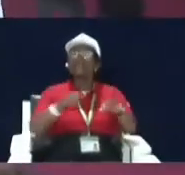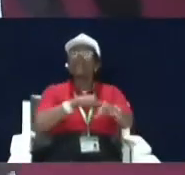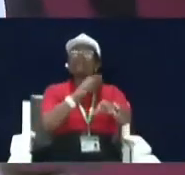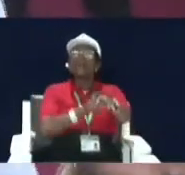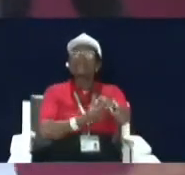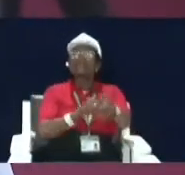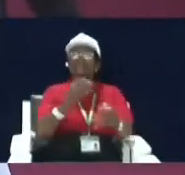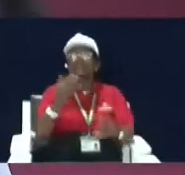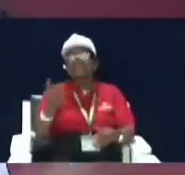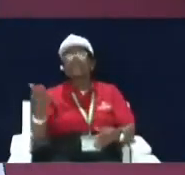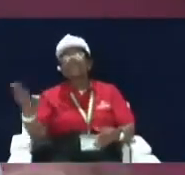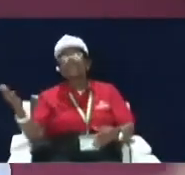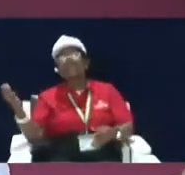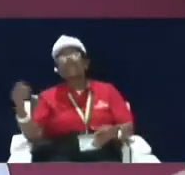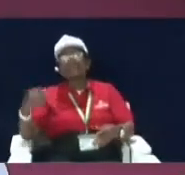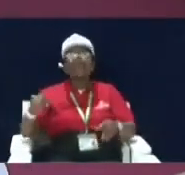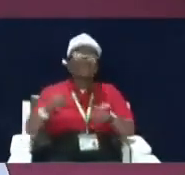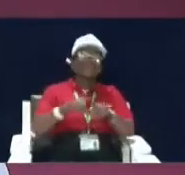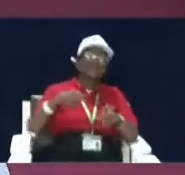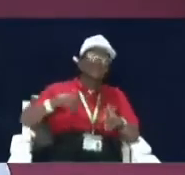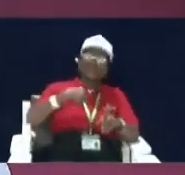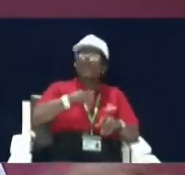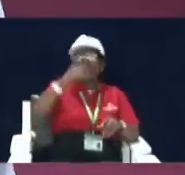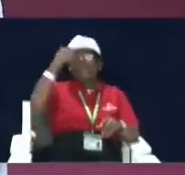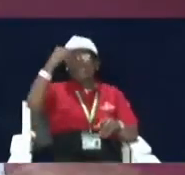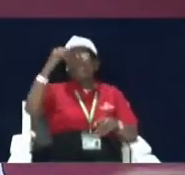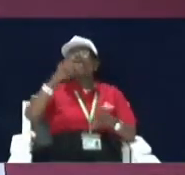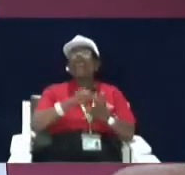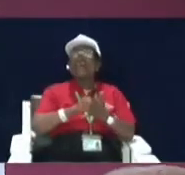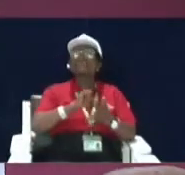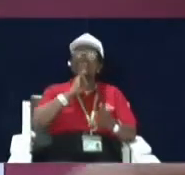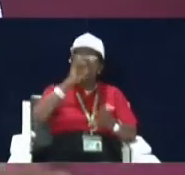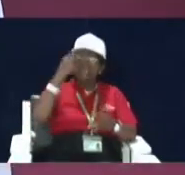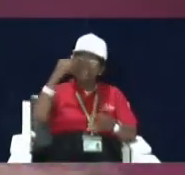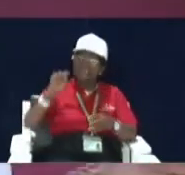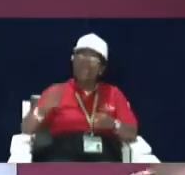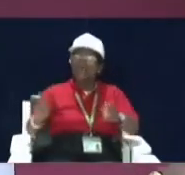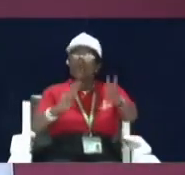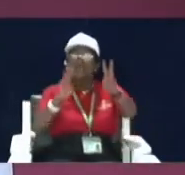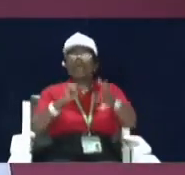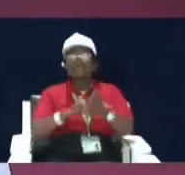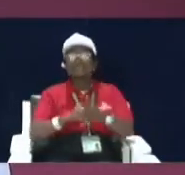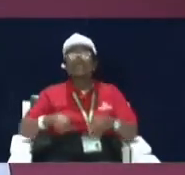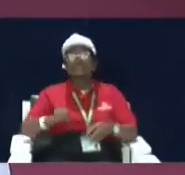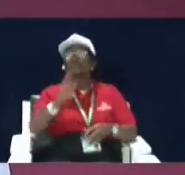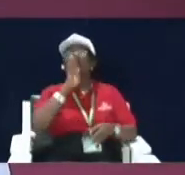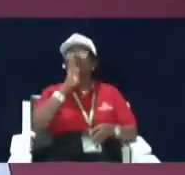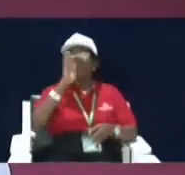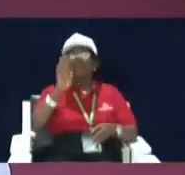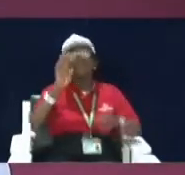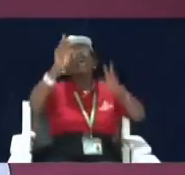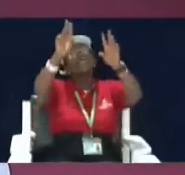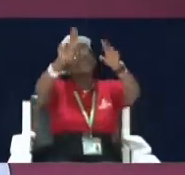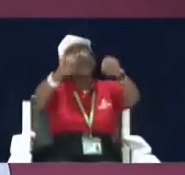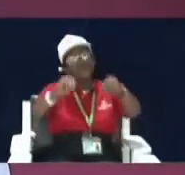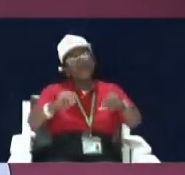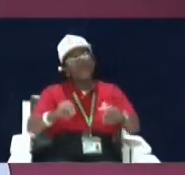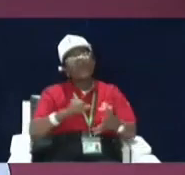that's the way it should be. That's not the way he does this, because we receive the mercy.